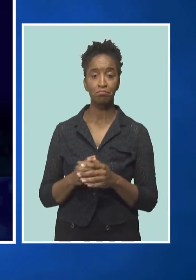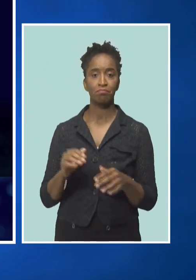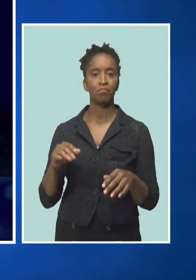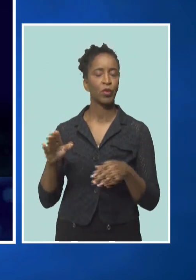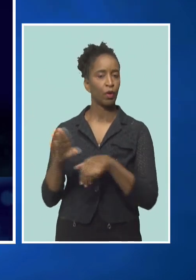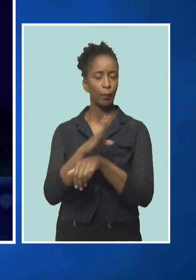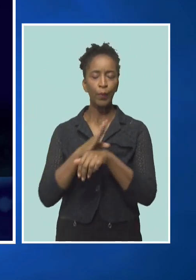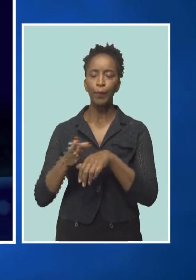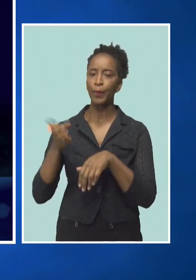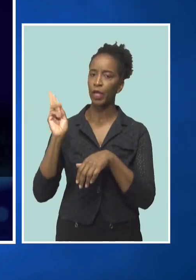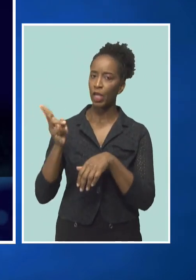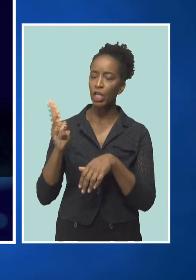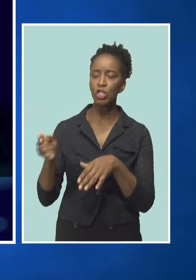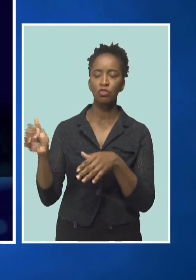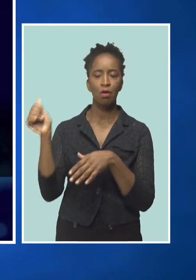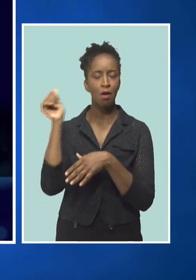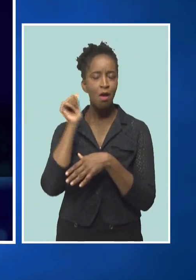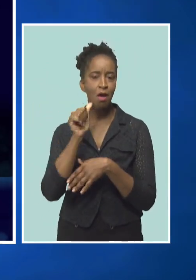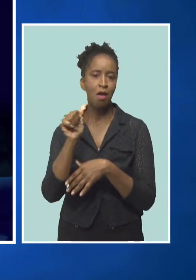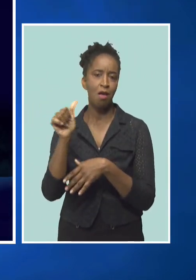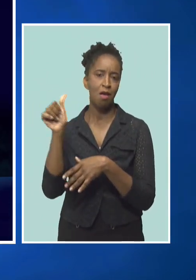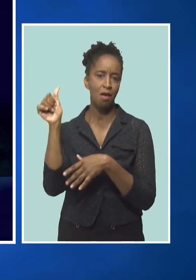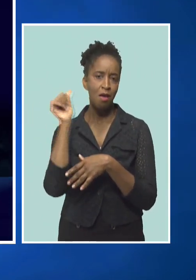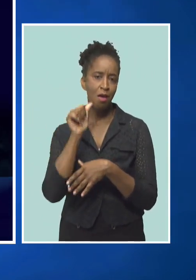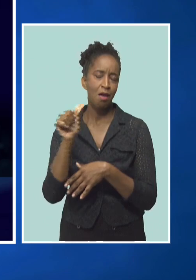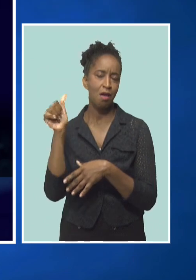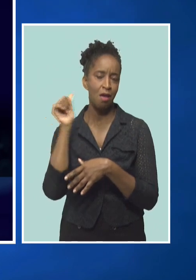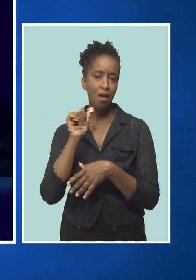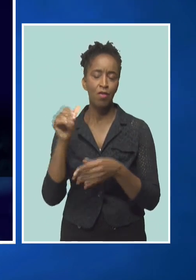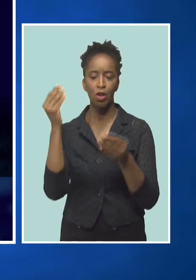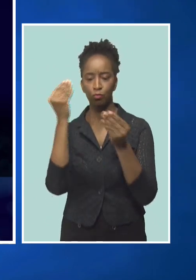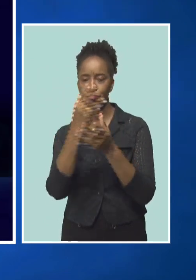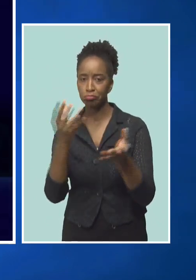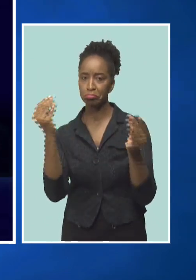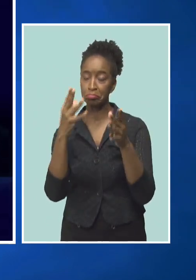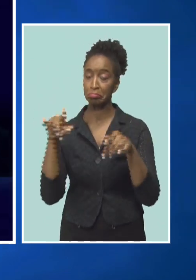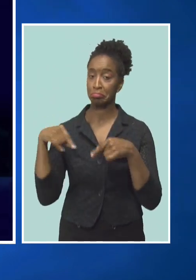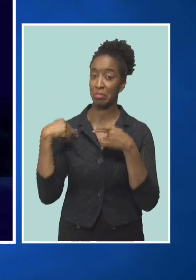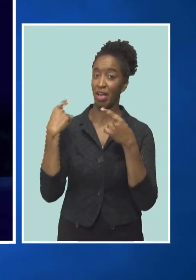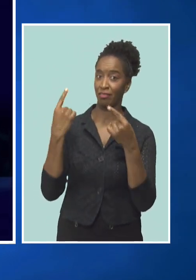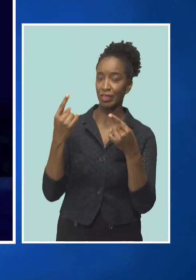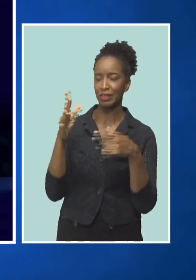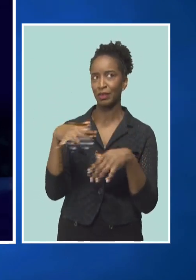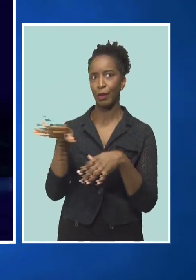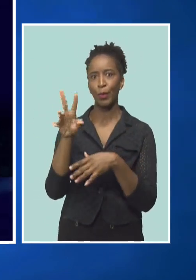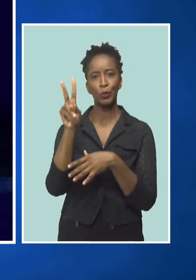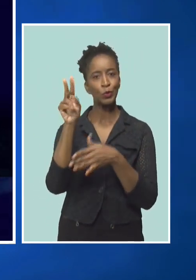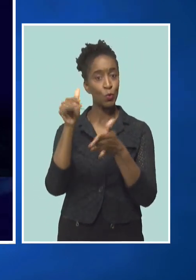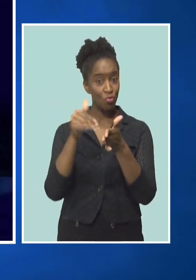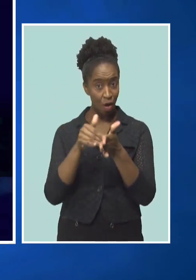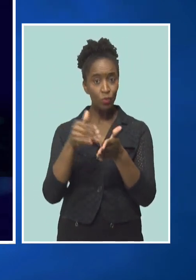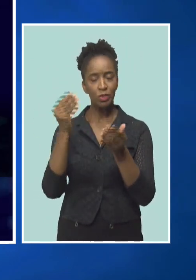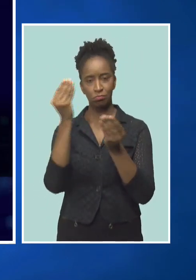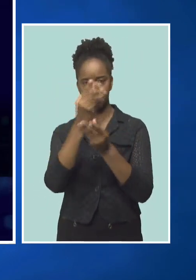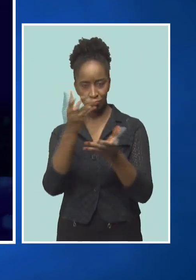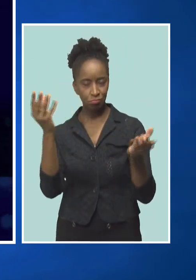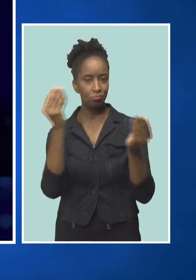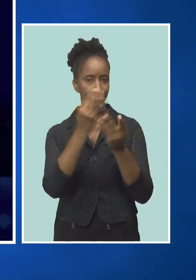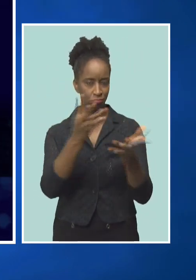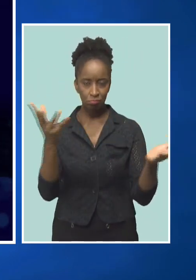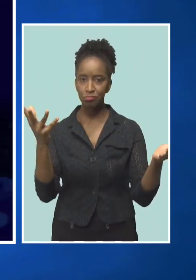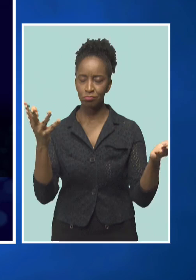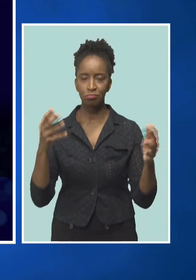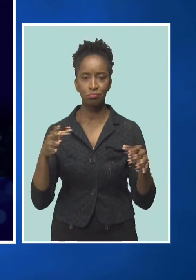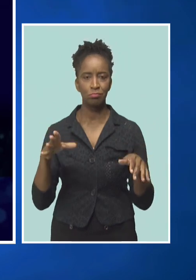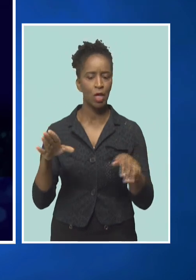told day by day. We're now almost up to 2,000 podcasts. So, I think everything of importance that we know